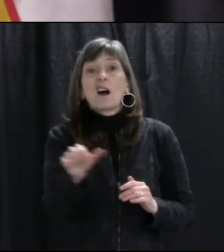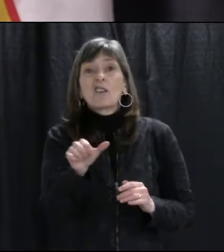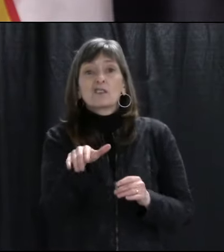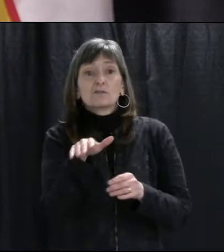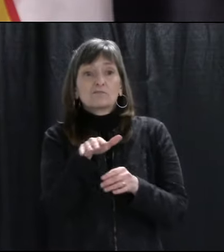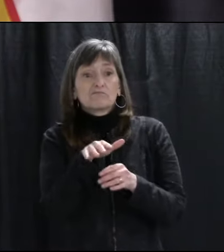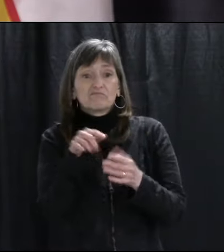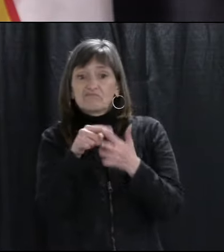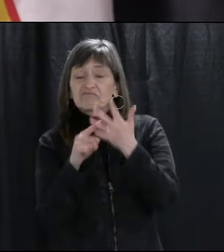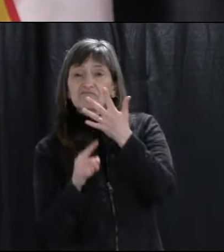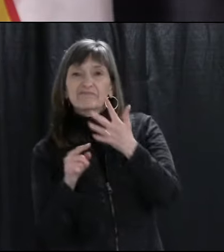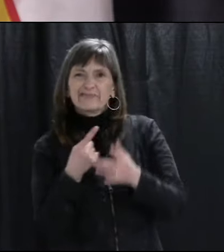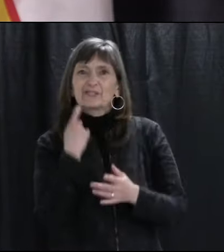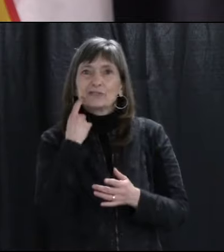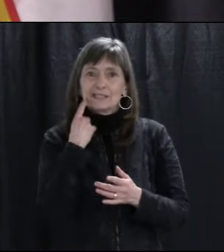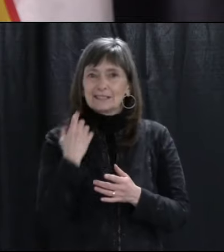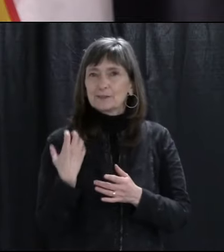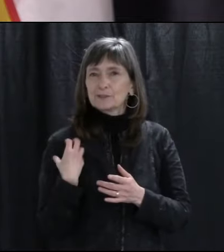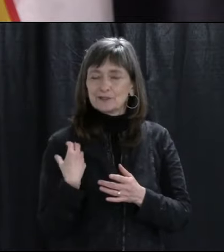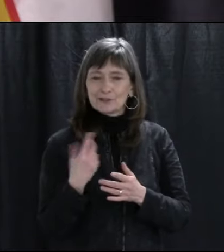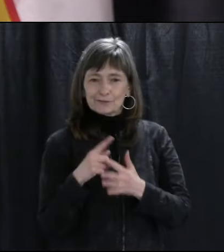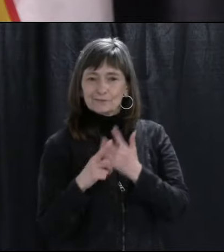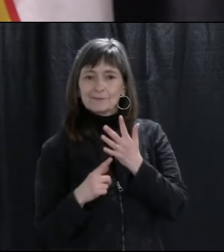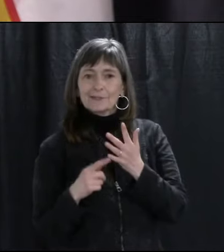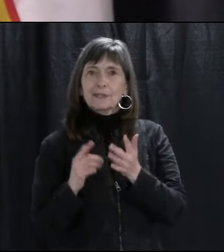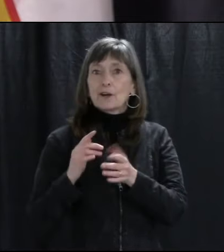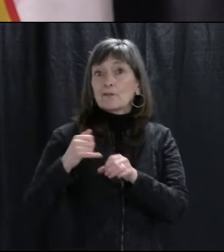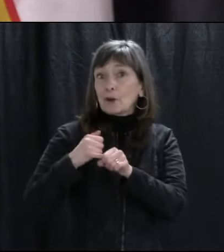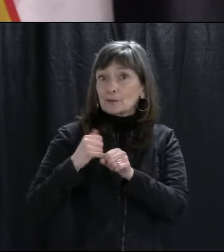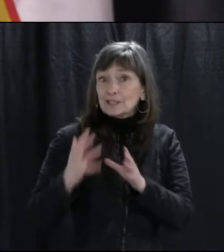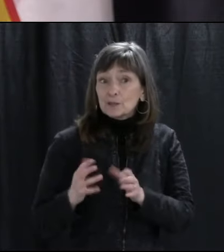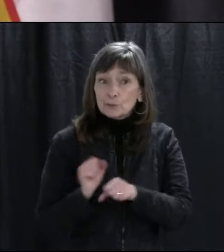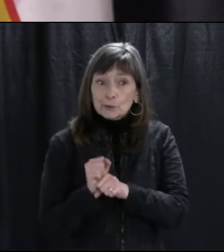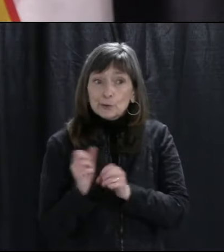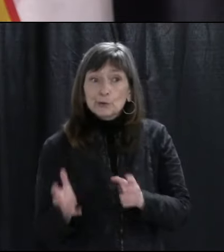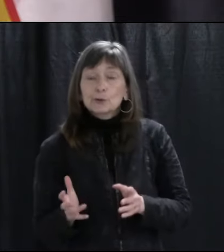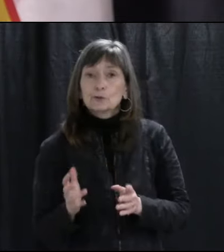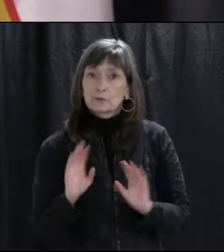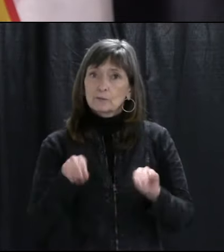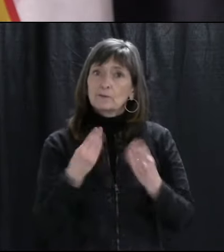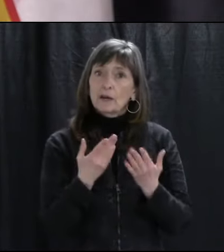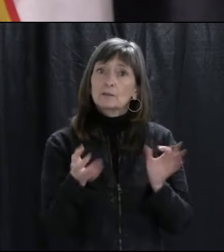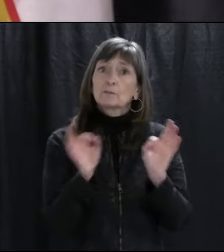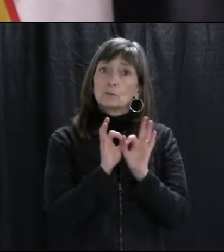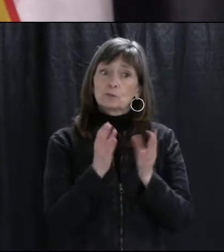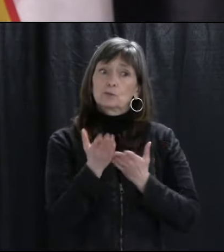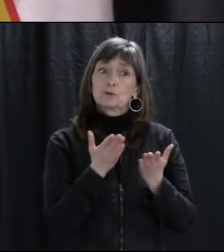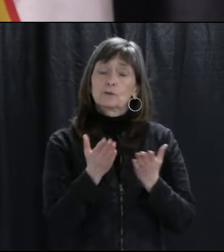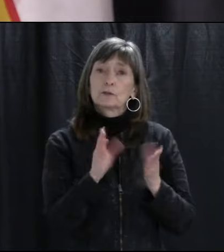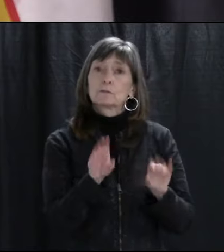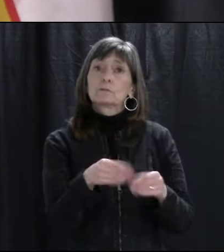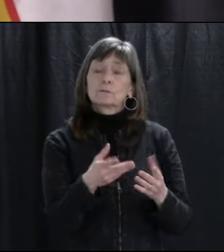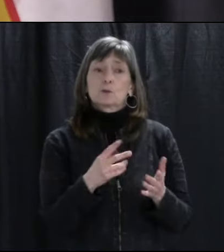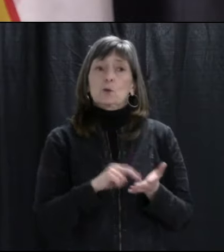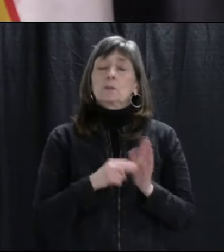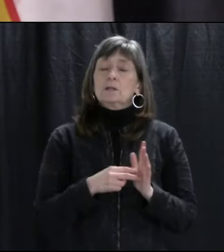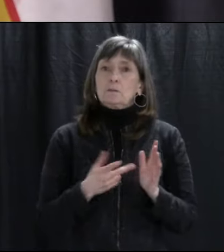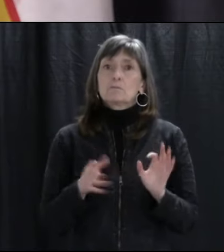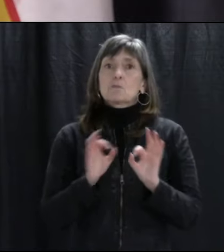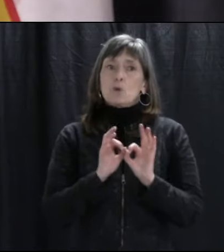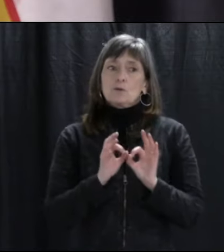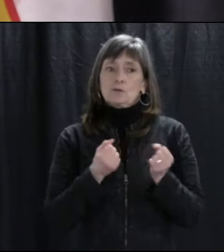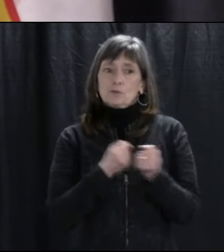Minister Hagee just mentioned, people that are working in pharmacies, supplying, some vital services, to our community as well. So, we